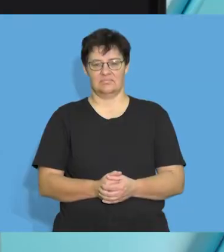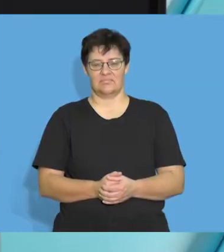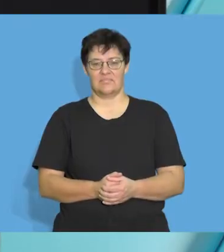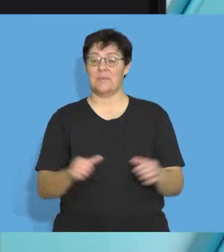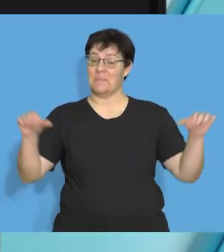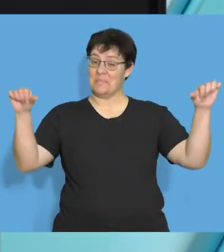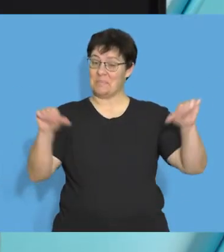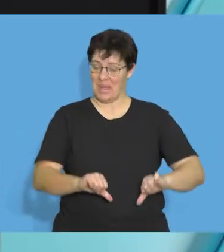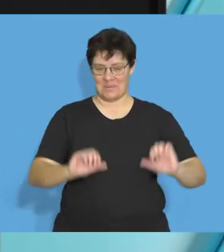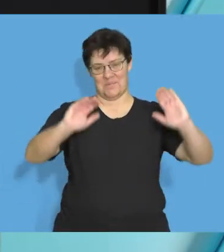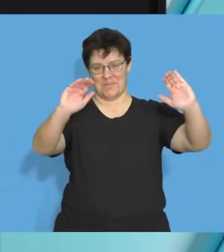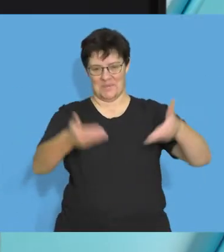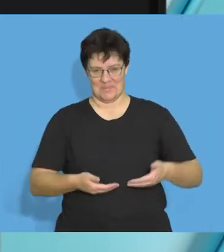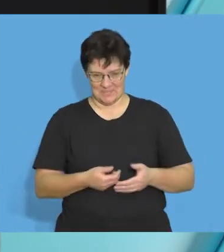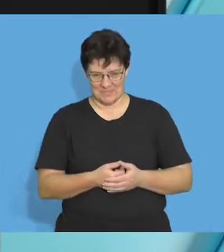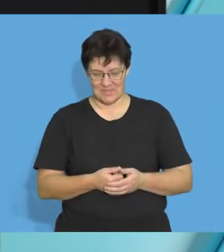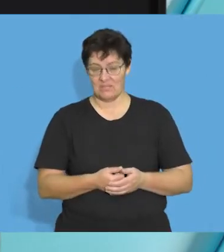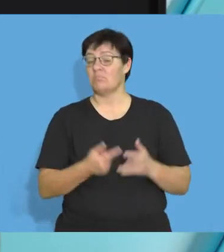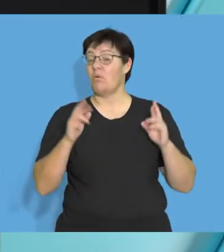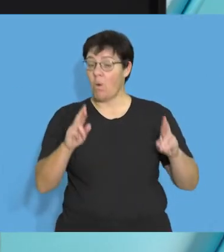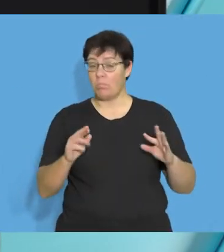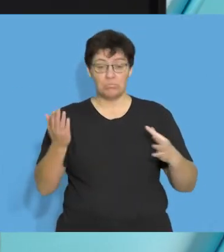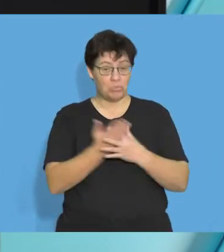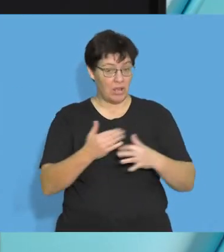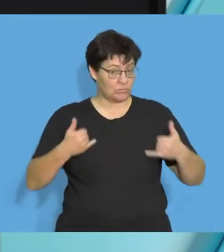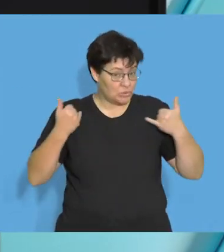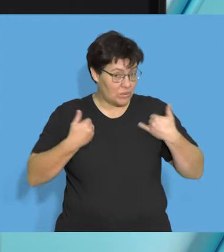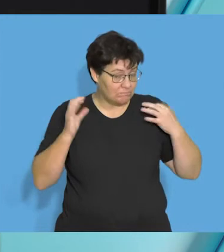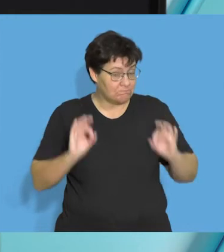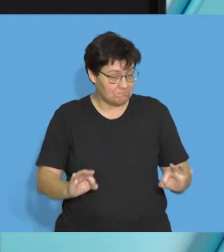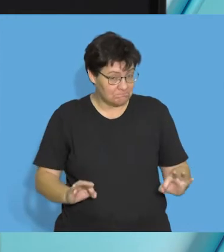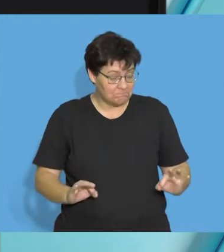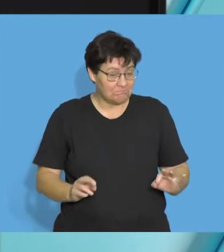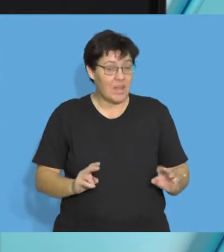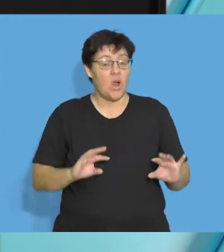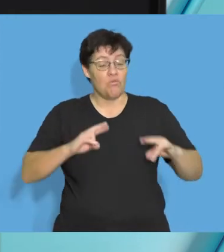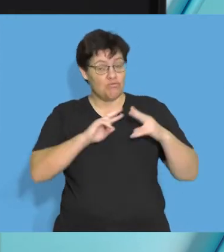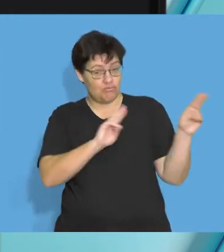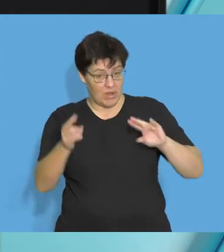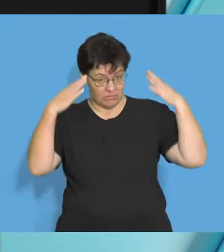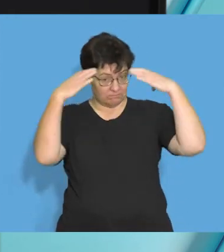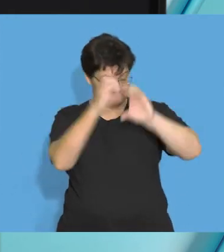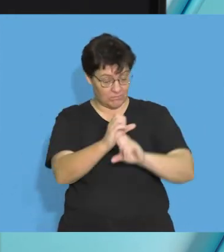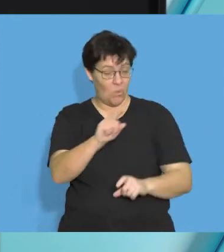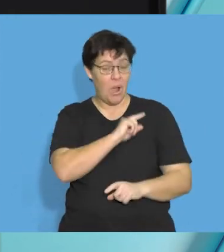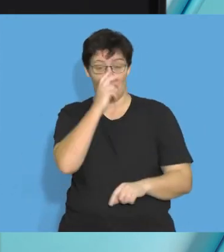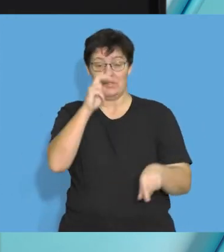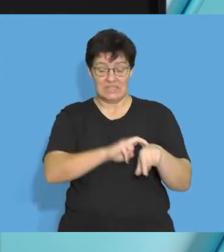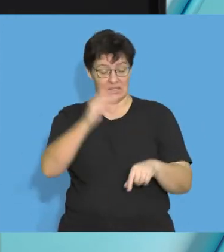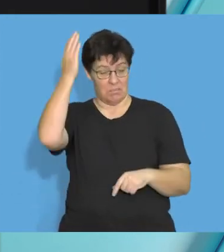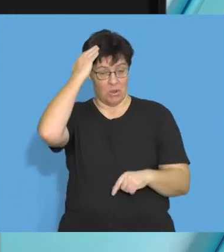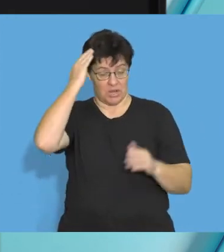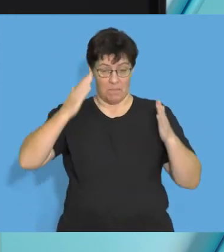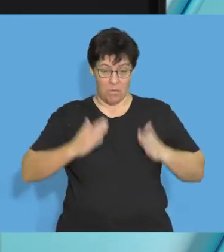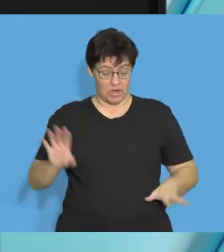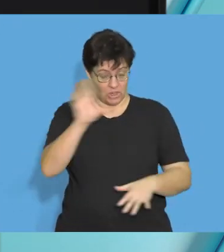Welcome back, accounting boffins. I hope you had a good break and you're ready to concentrate. I need your mind, your body, and